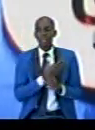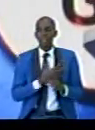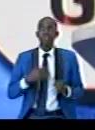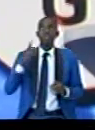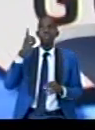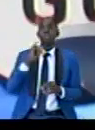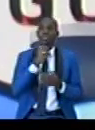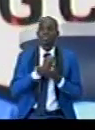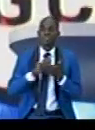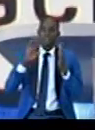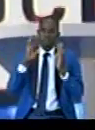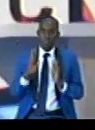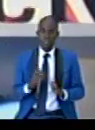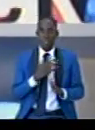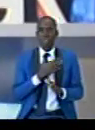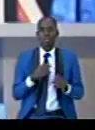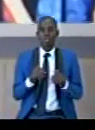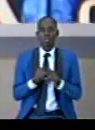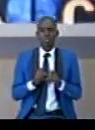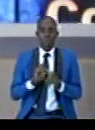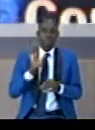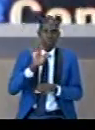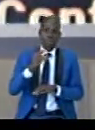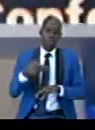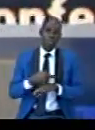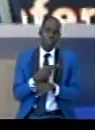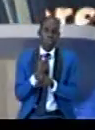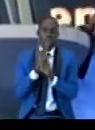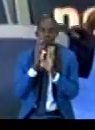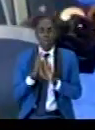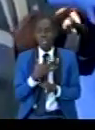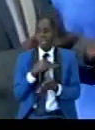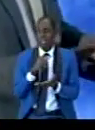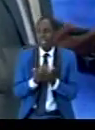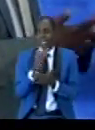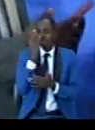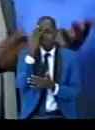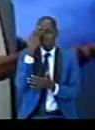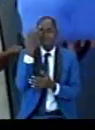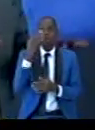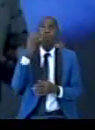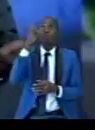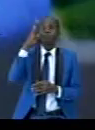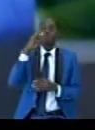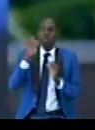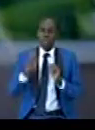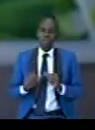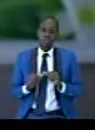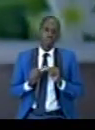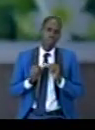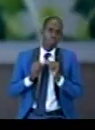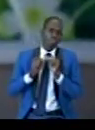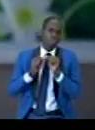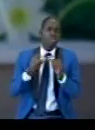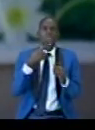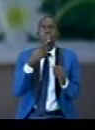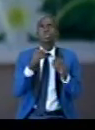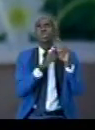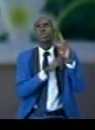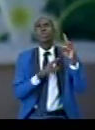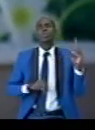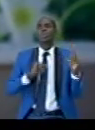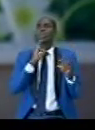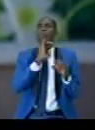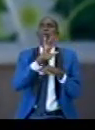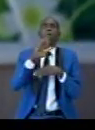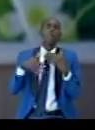is my shepherd. And with that knowledge of God, you can go on and move on and say, the Lord is all in all